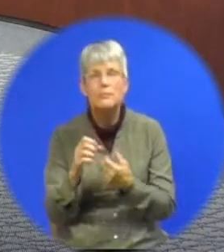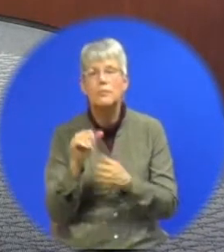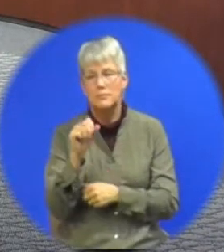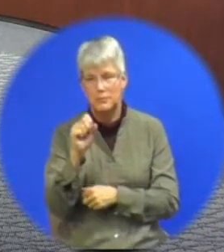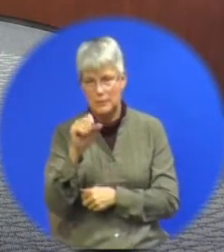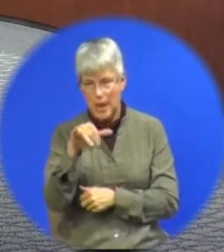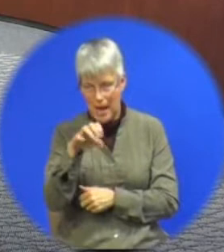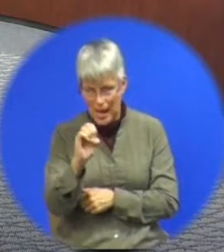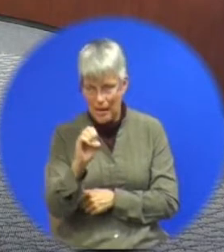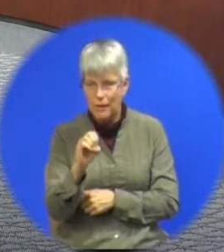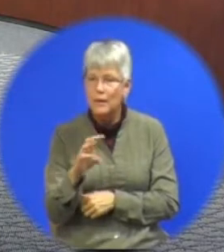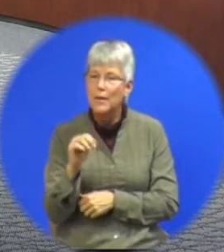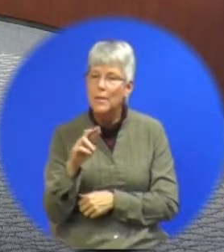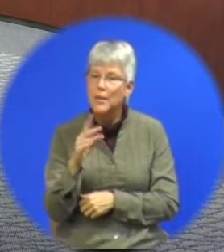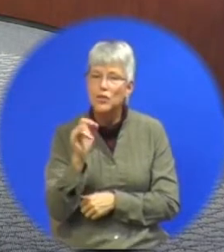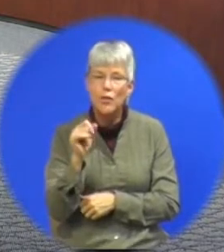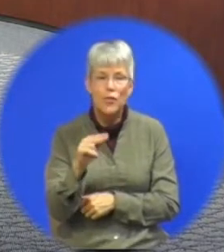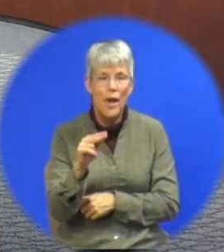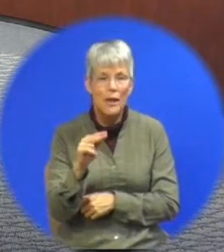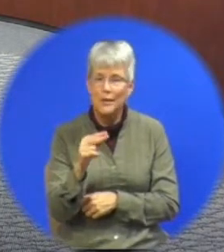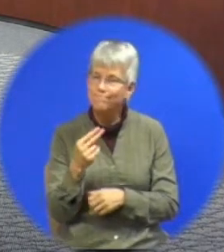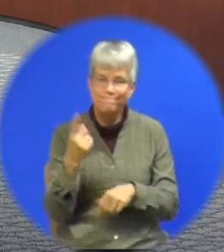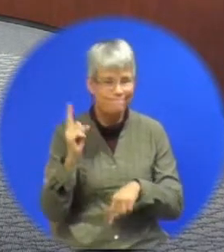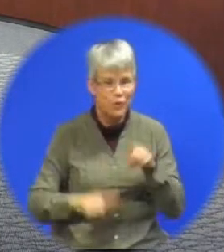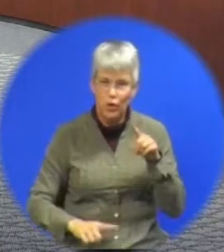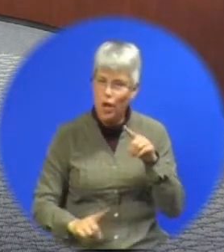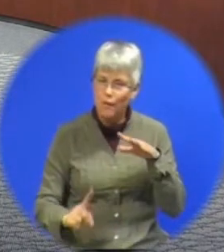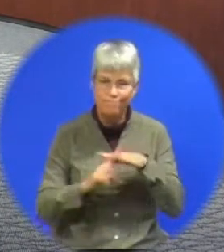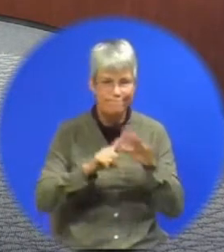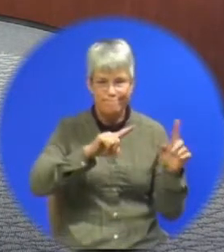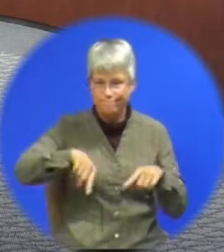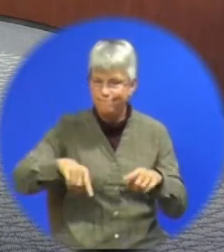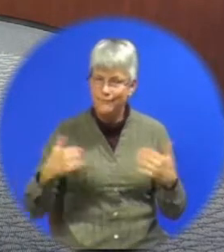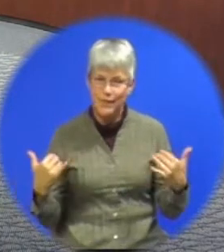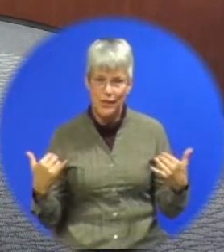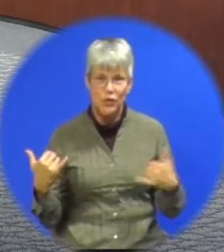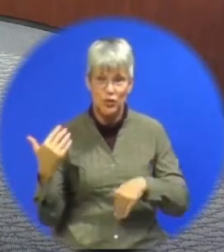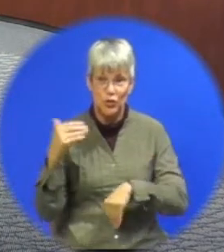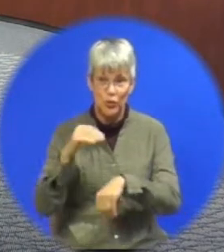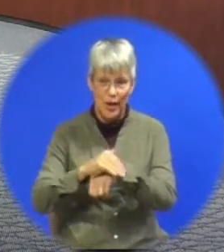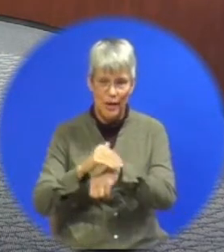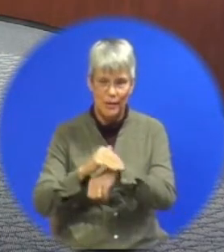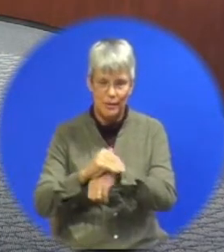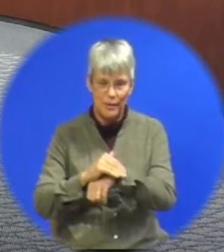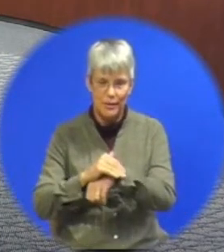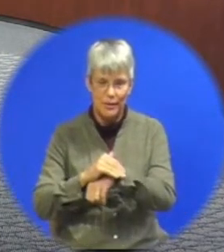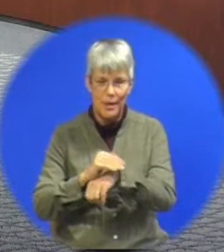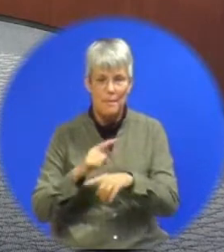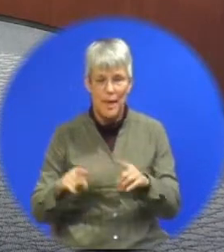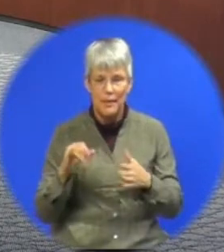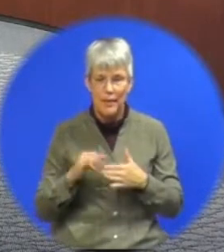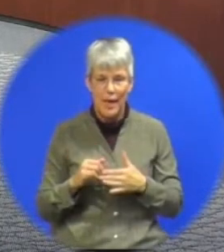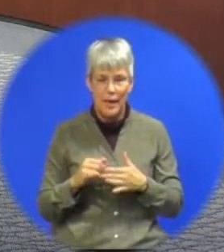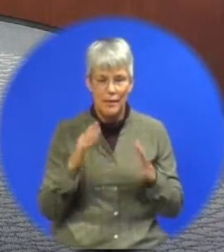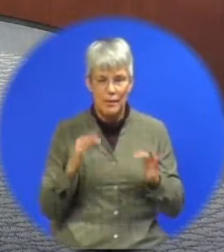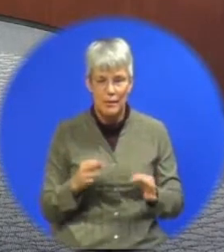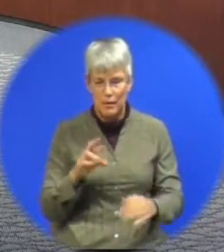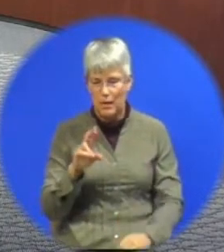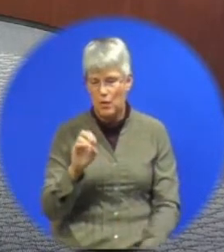Franklin, the motion passes. Mr. Franklin was unable to attend tonight. That resolution will be given to